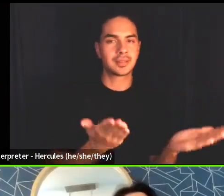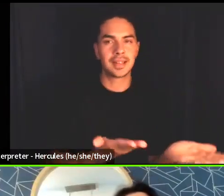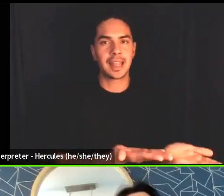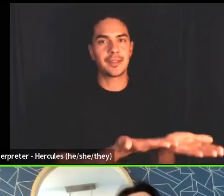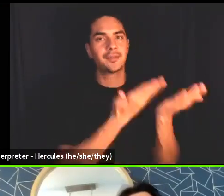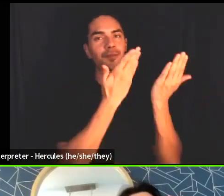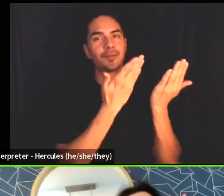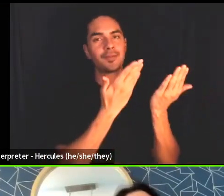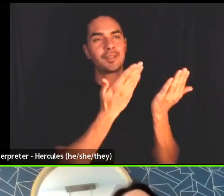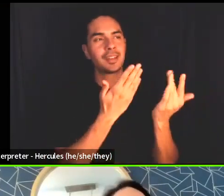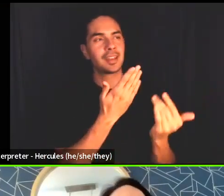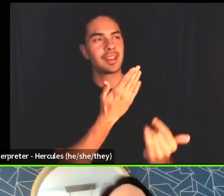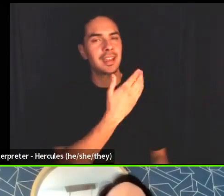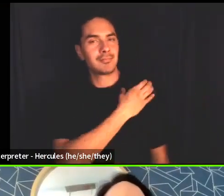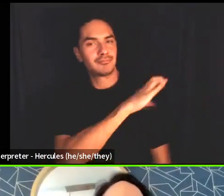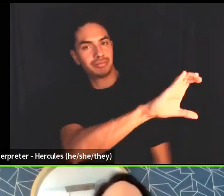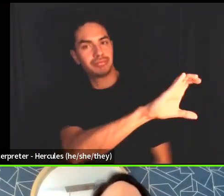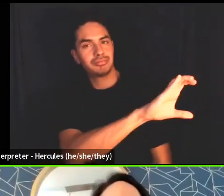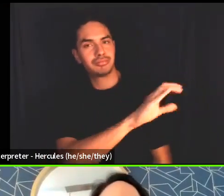up, because I think